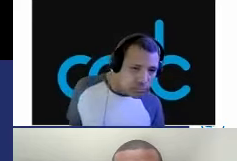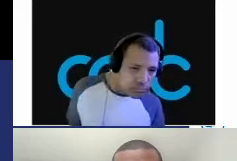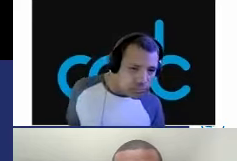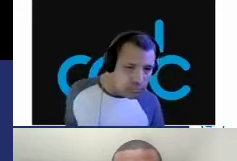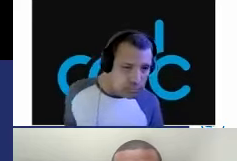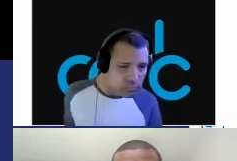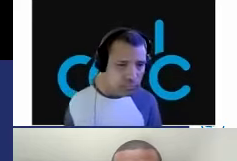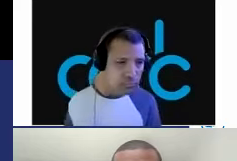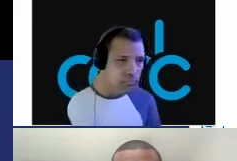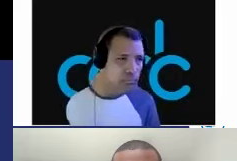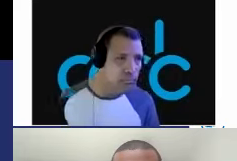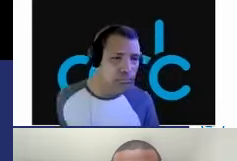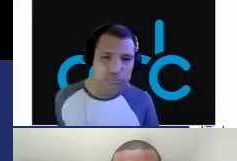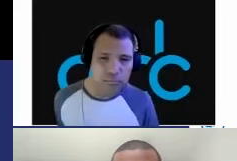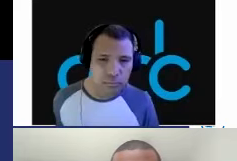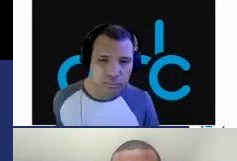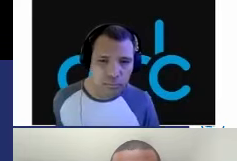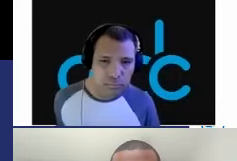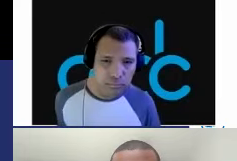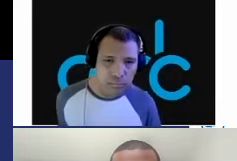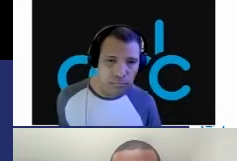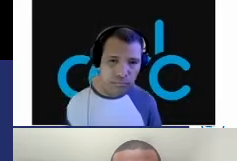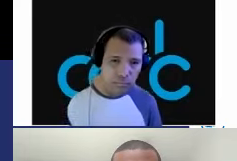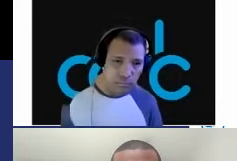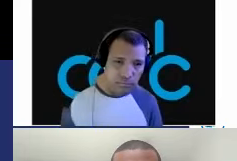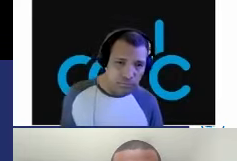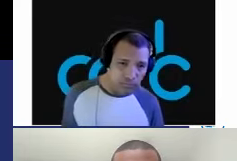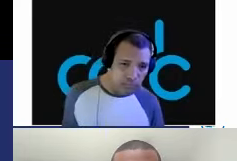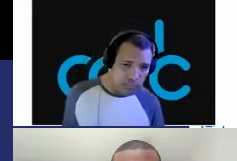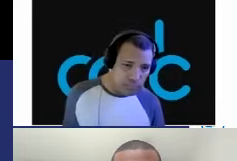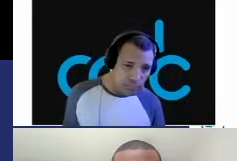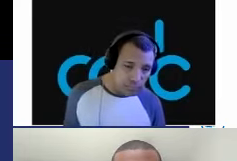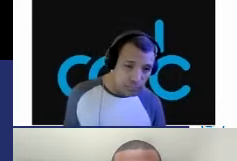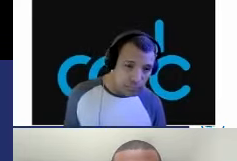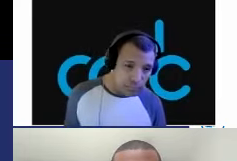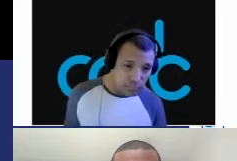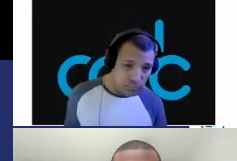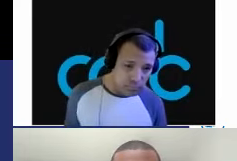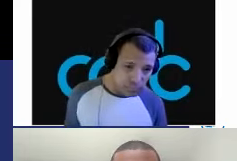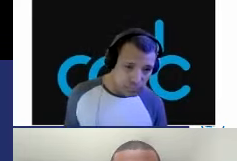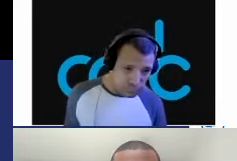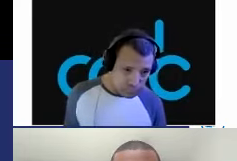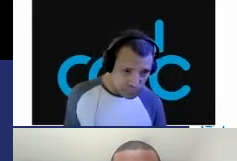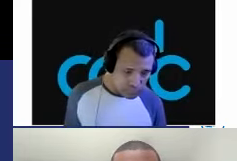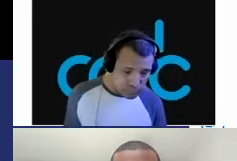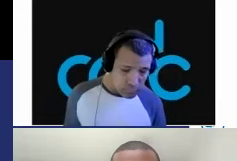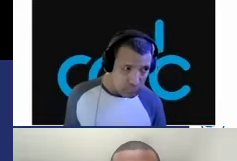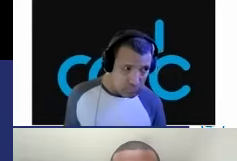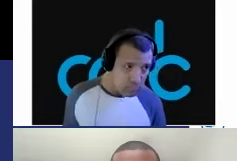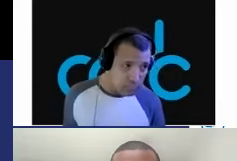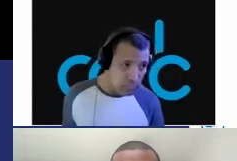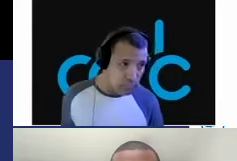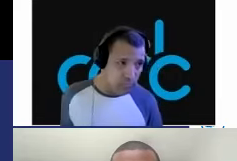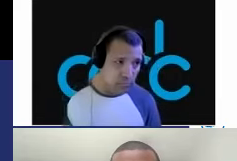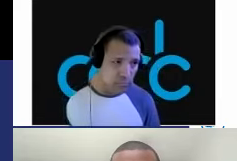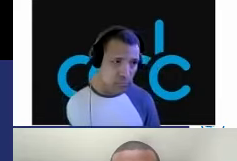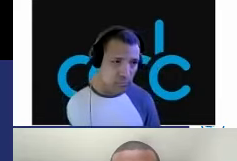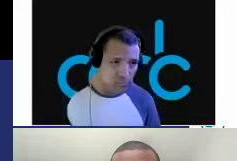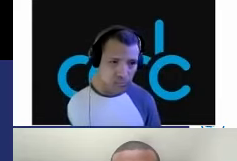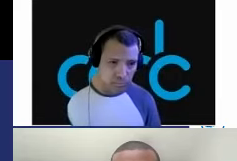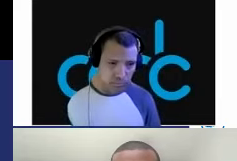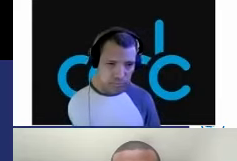Okay, yeah, a lot of awkward silence. Sorry about that. I guess I'll read the notes, and if you guys could help me out, that would be great.